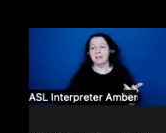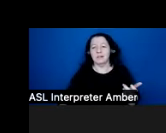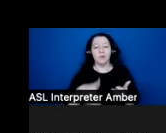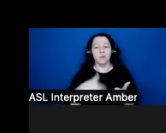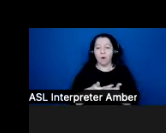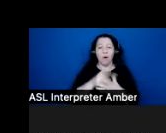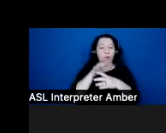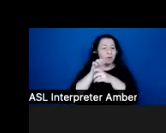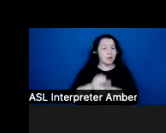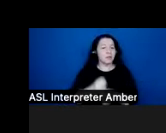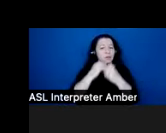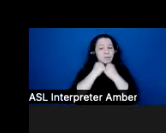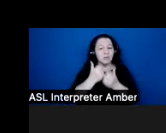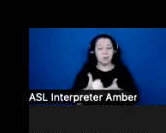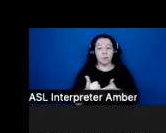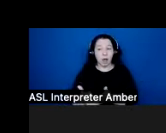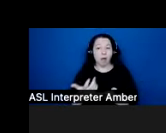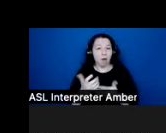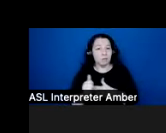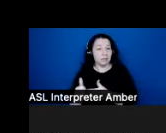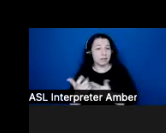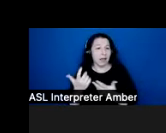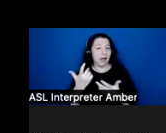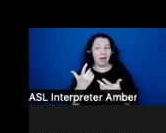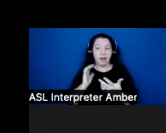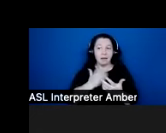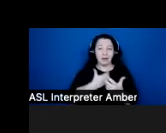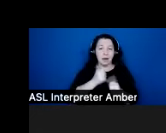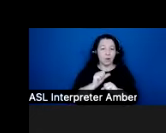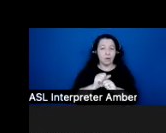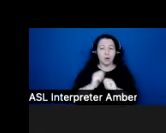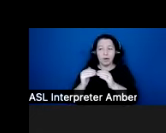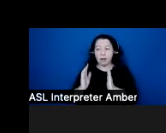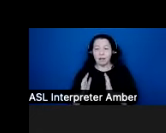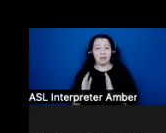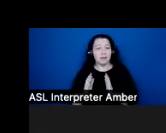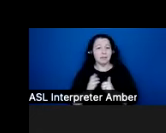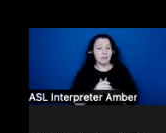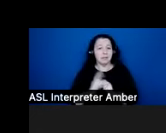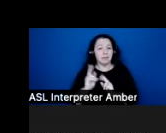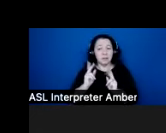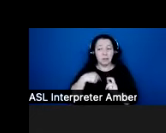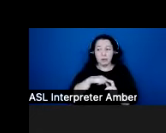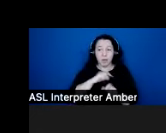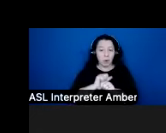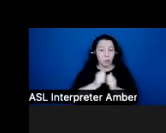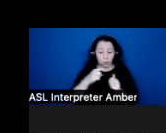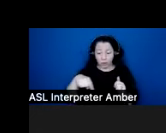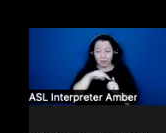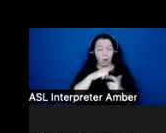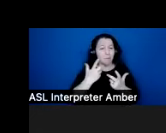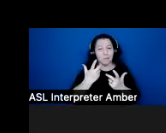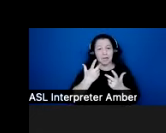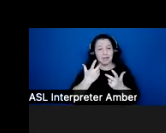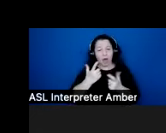guide colleagues, and also the folks that we are working with who are struggling, right? And using